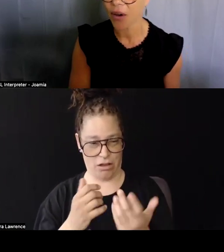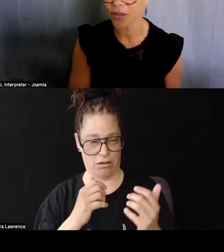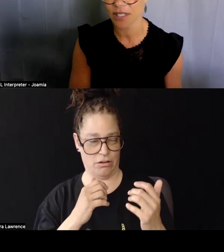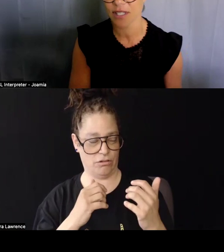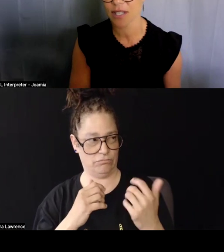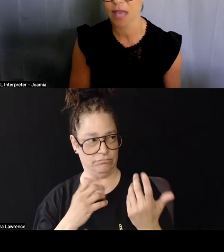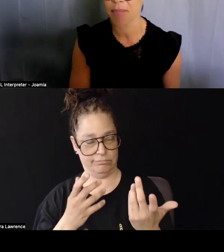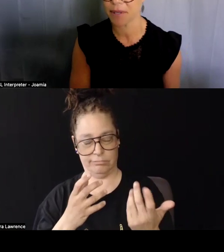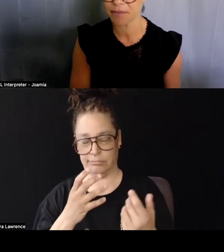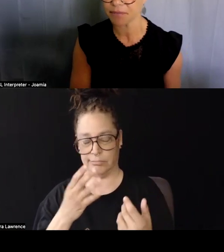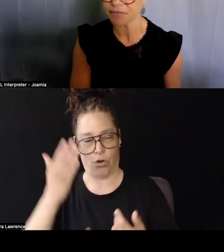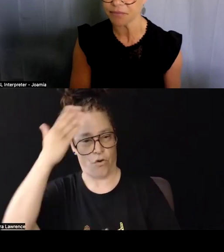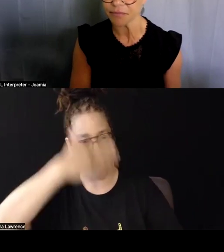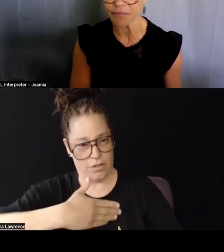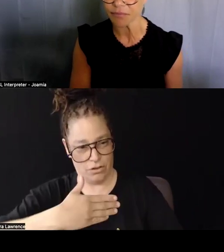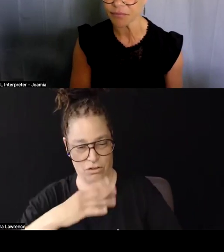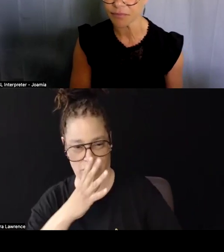And how does this happen?